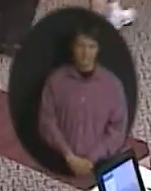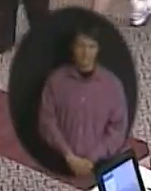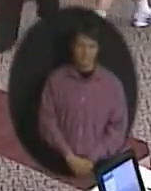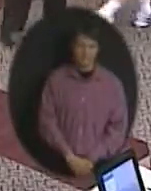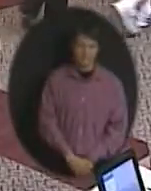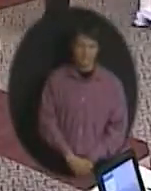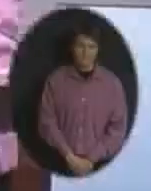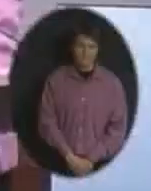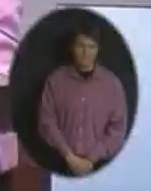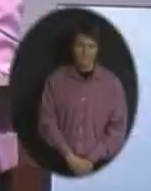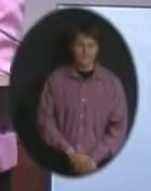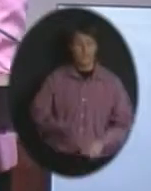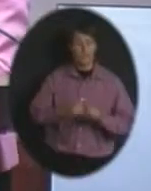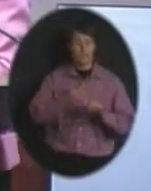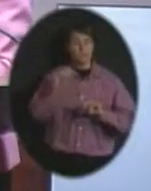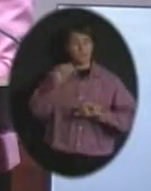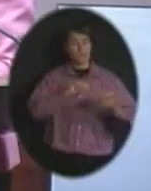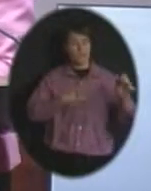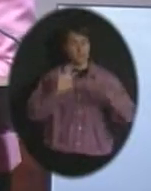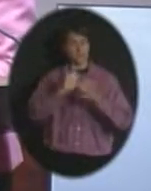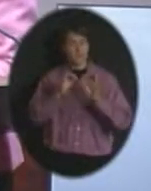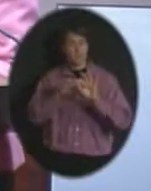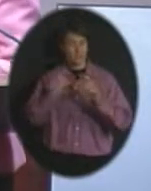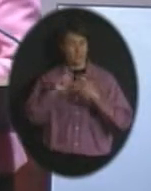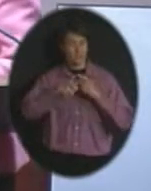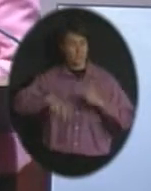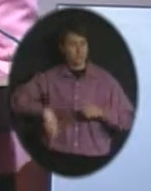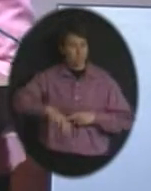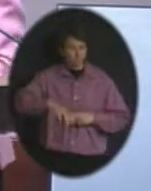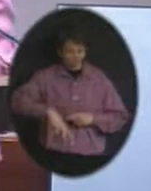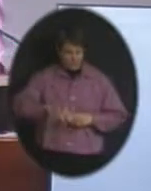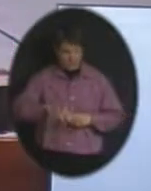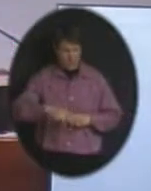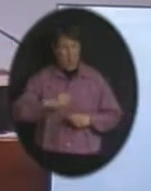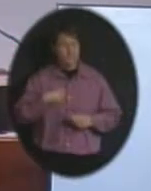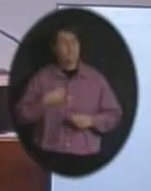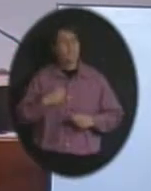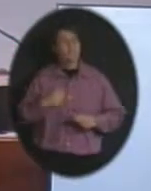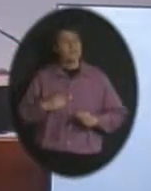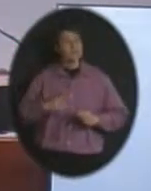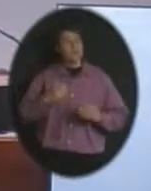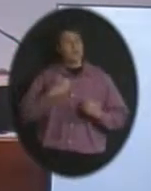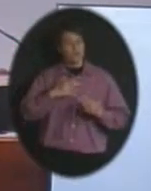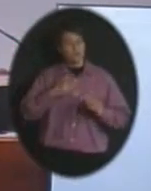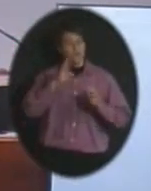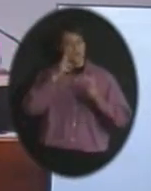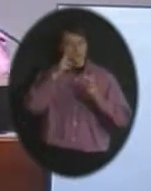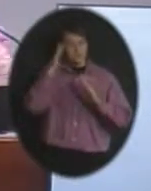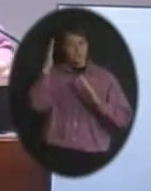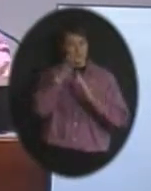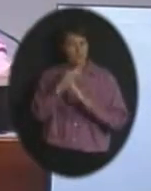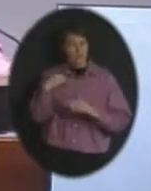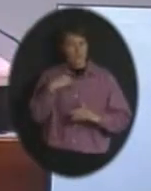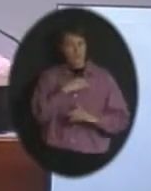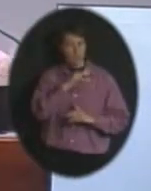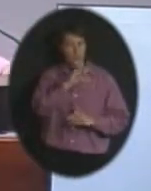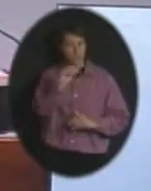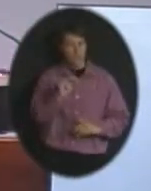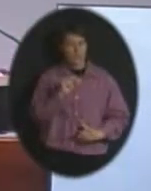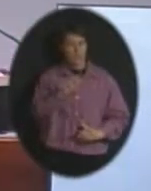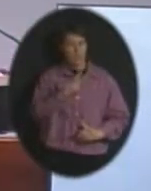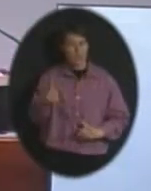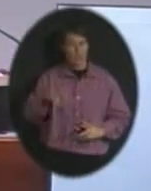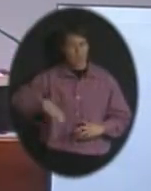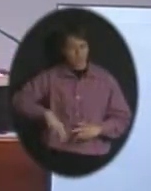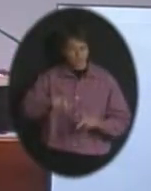From Science Olympiad to bowling, we're now going to want to recognize an outstanding member of the Olathe Northwest bowling team.